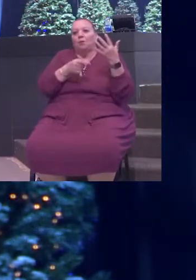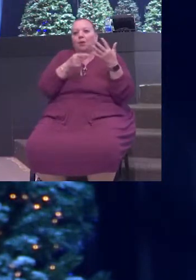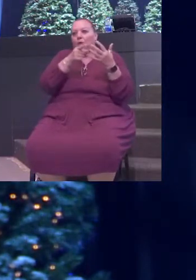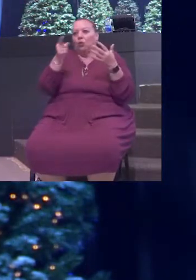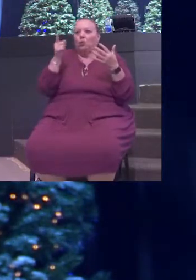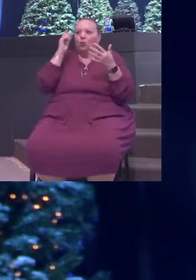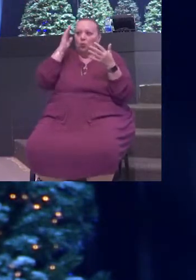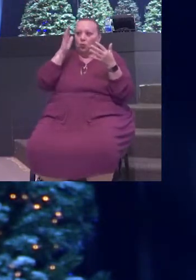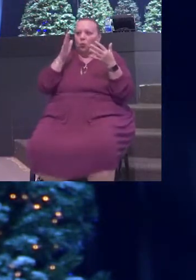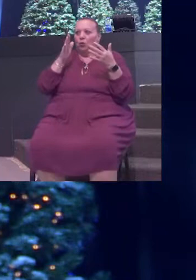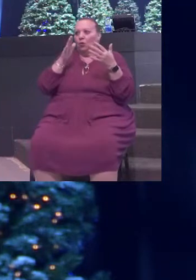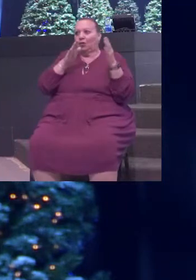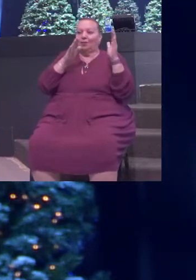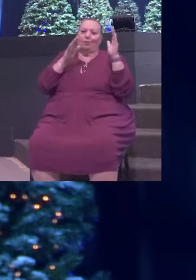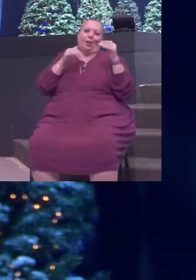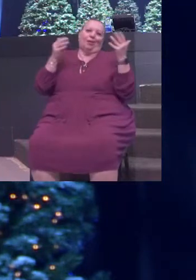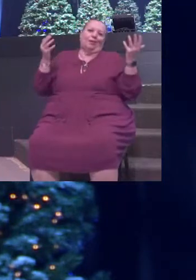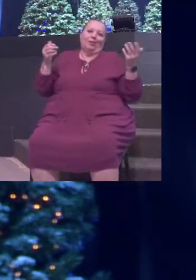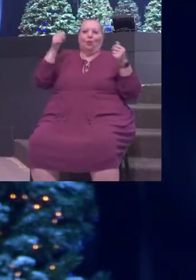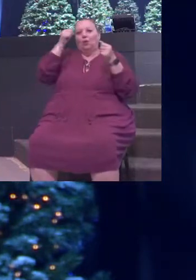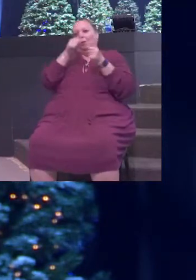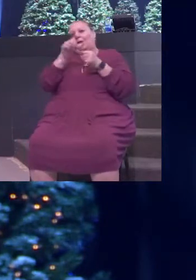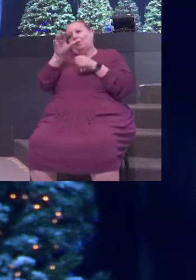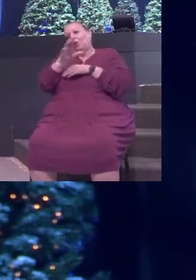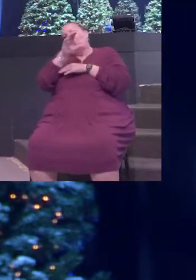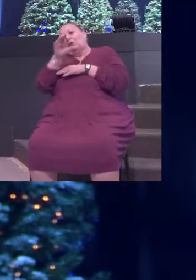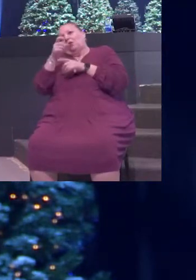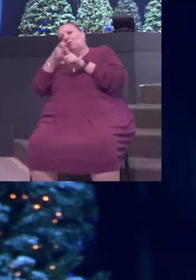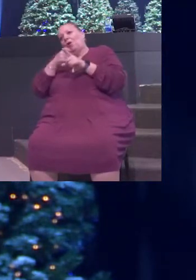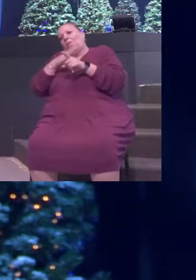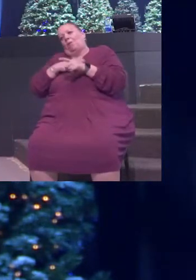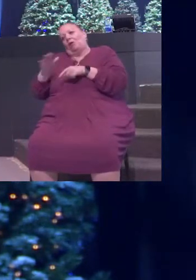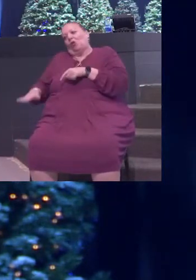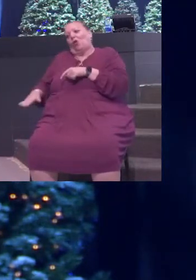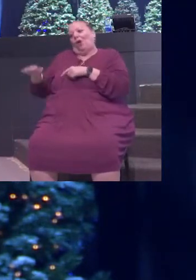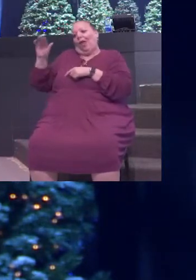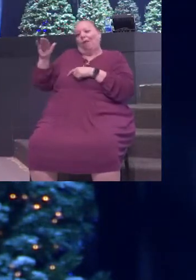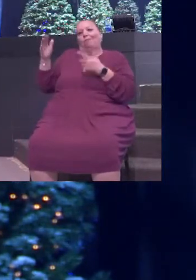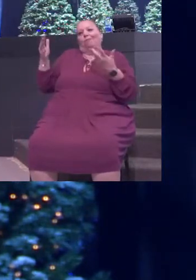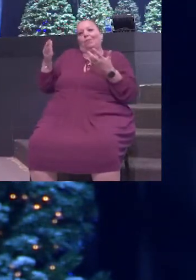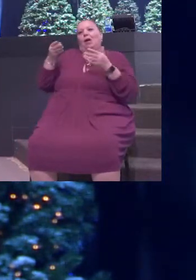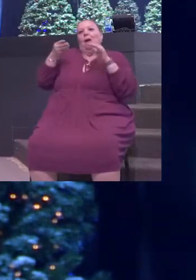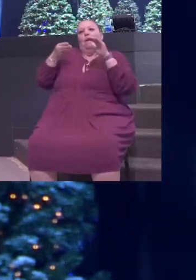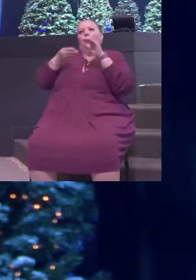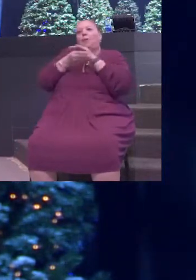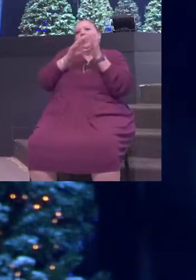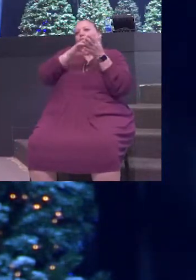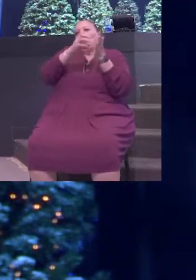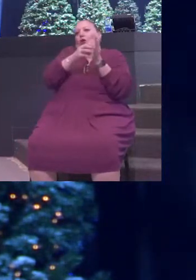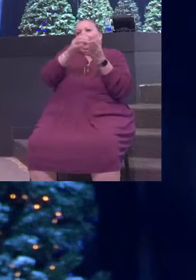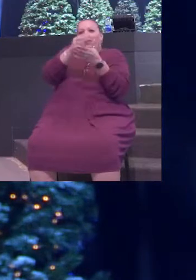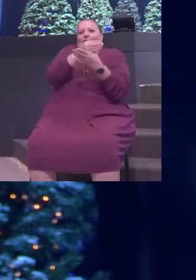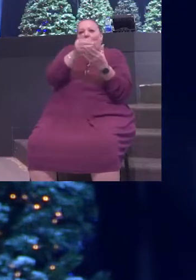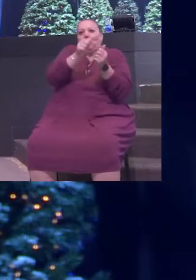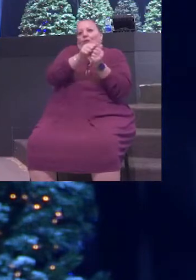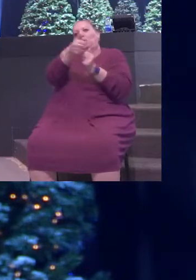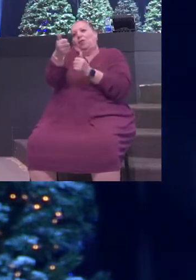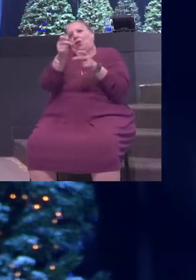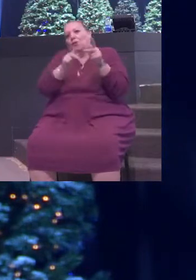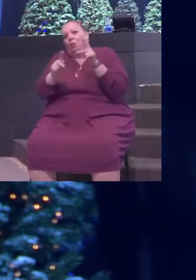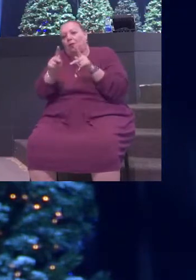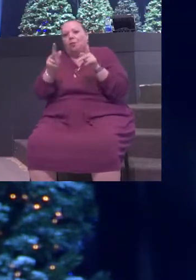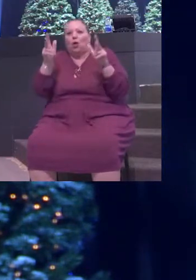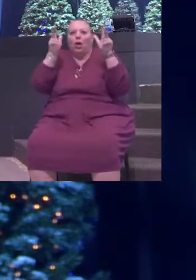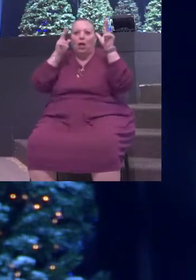would, you know, expect. Remember Christmases from my childhood. Bake cookies and share them with others.